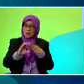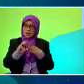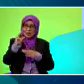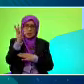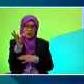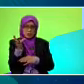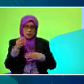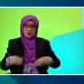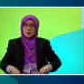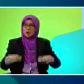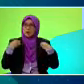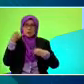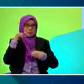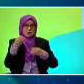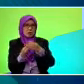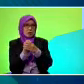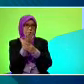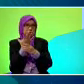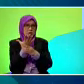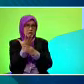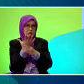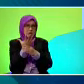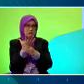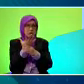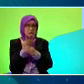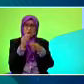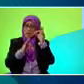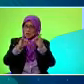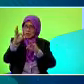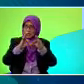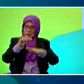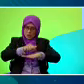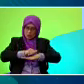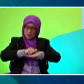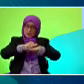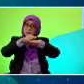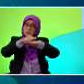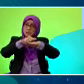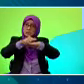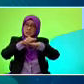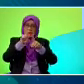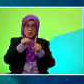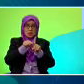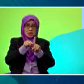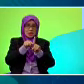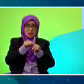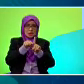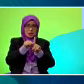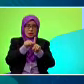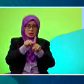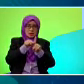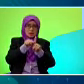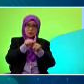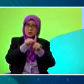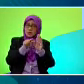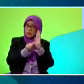microorganisms cannot grow in a condition where without air and where the temperature is very low or